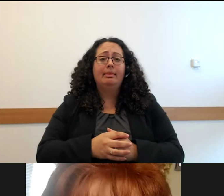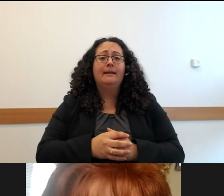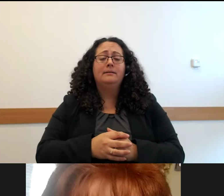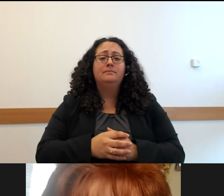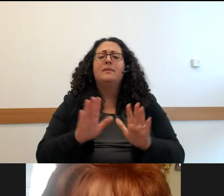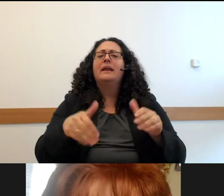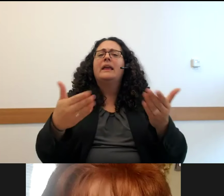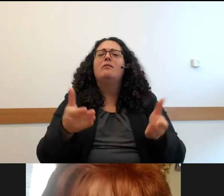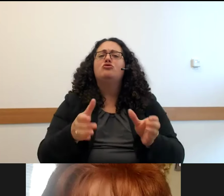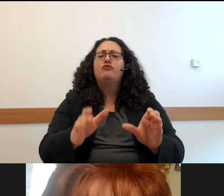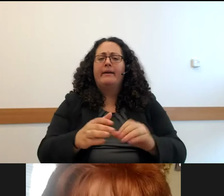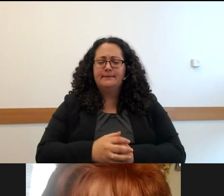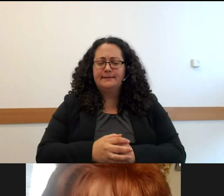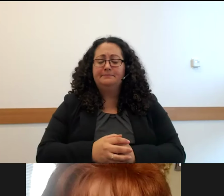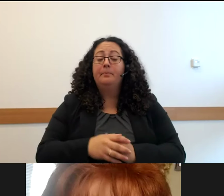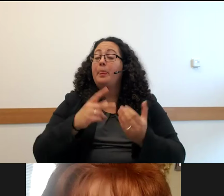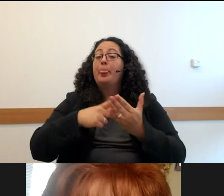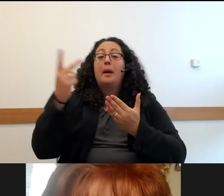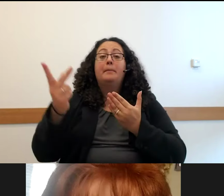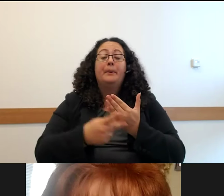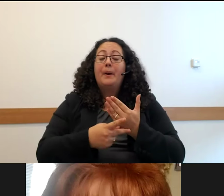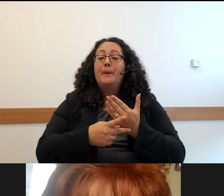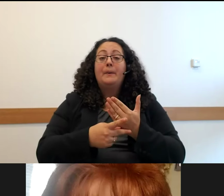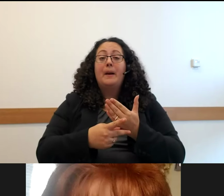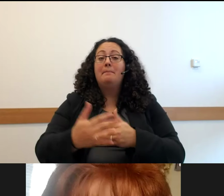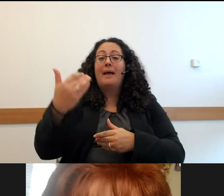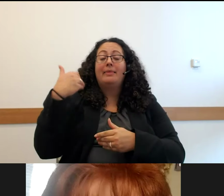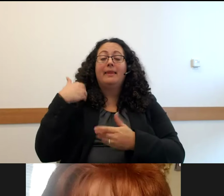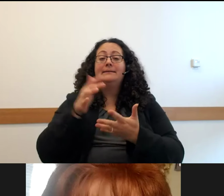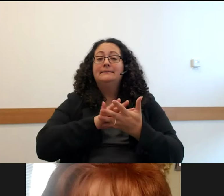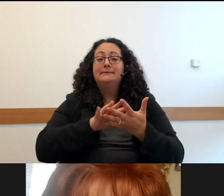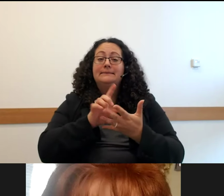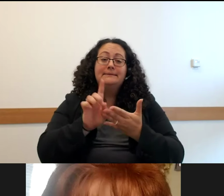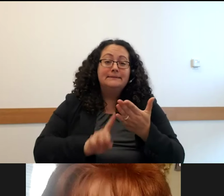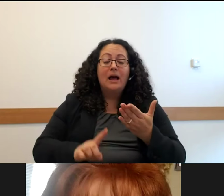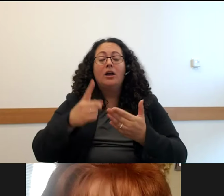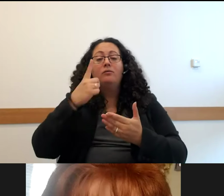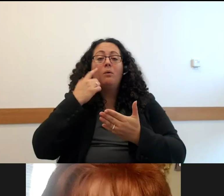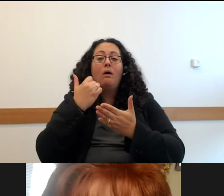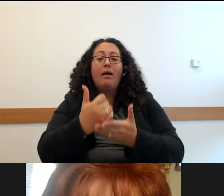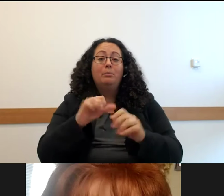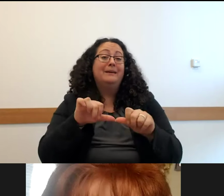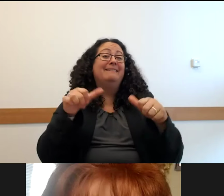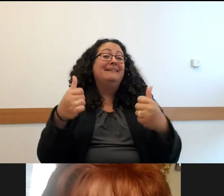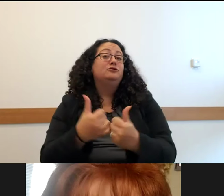Let's give them a chance. The program was back then designed mainly to help the